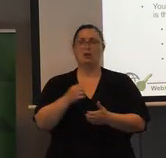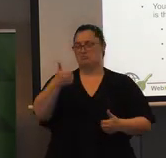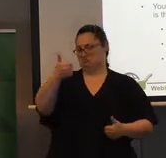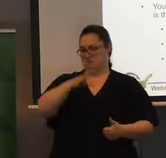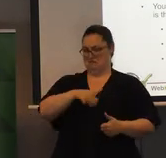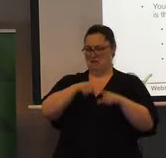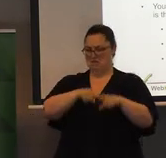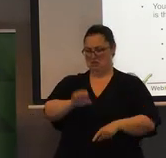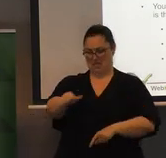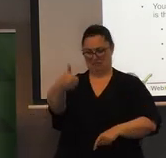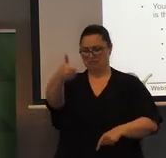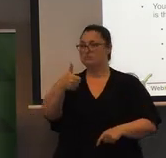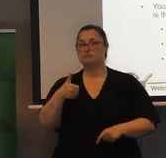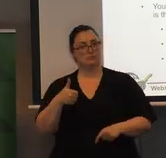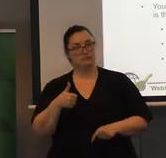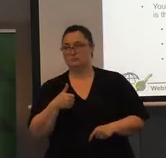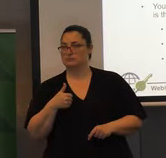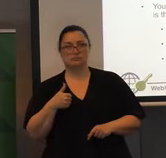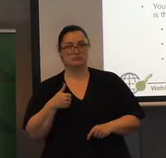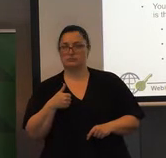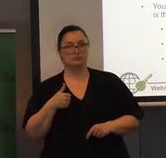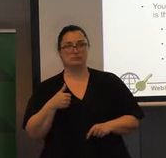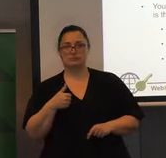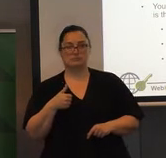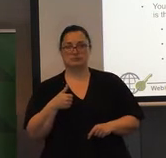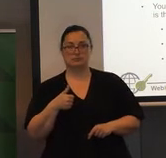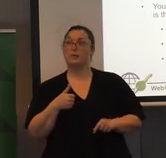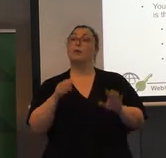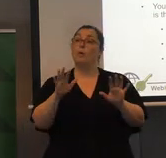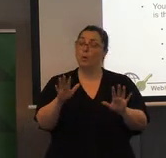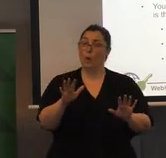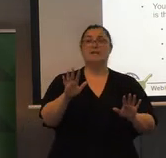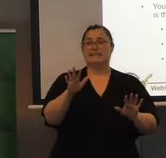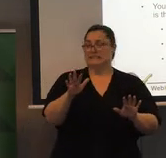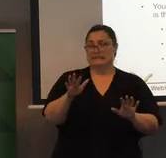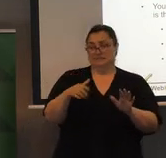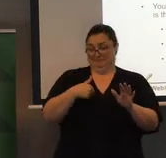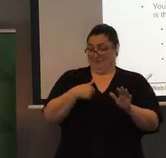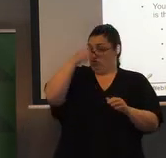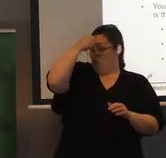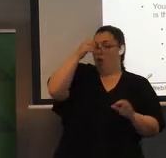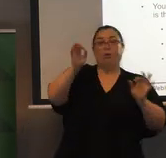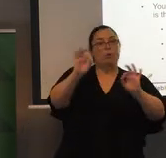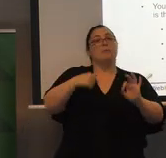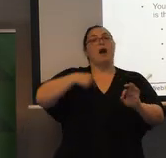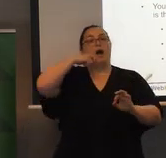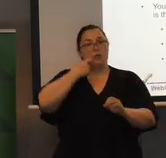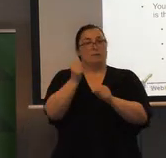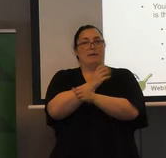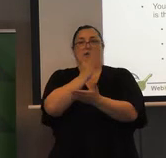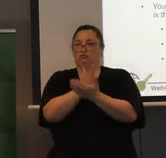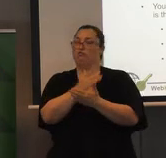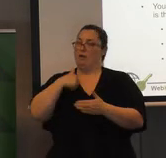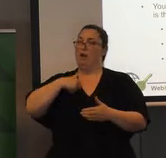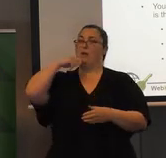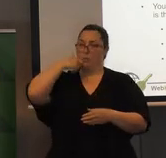say it's completely compliant when it isn't, but you might want to tell them that you will work to make sure that everything is compliant no